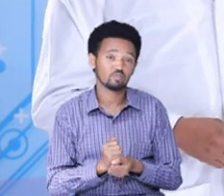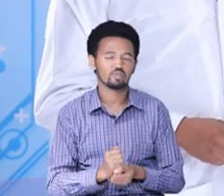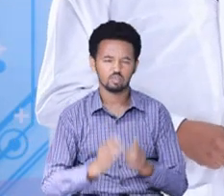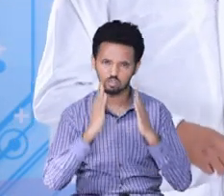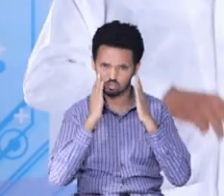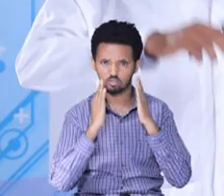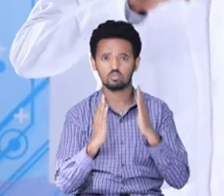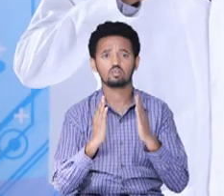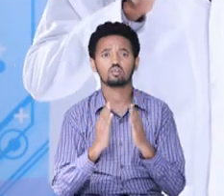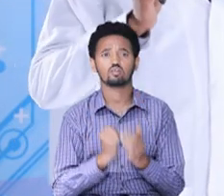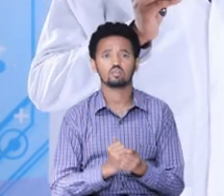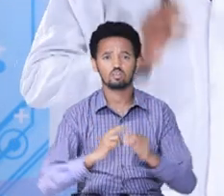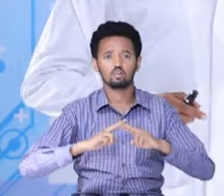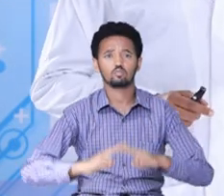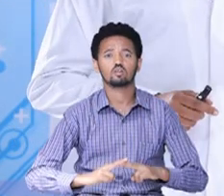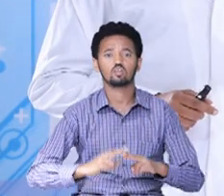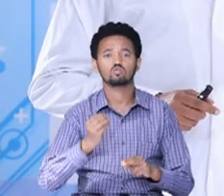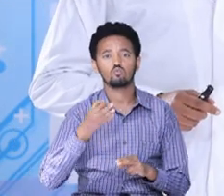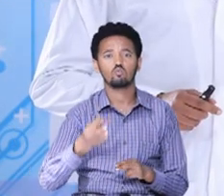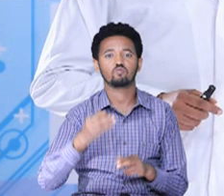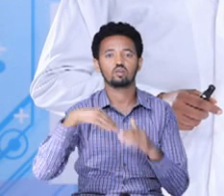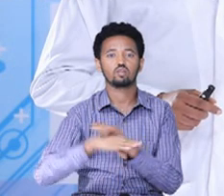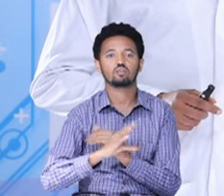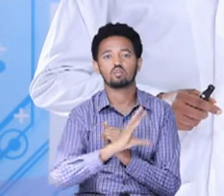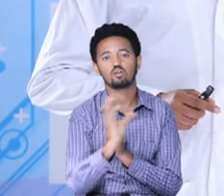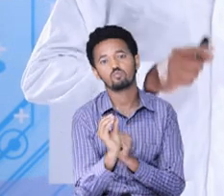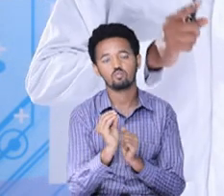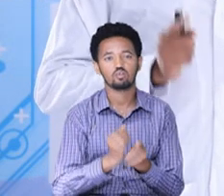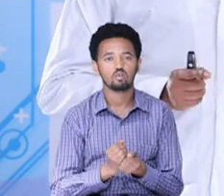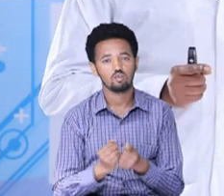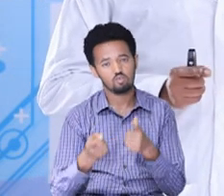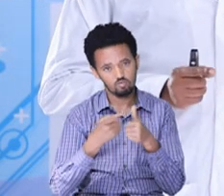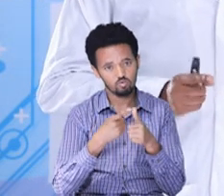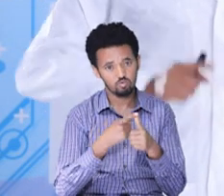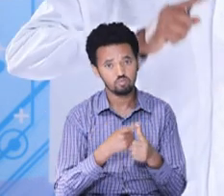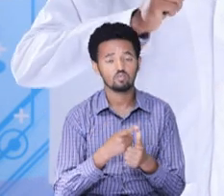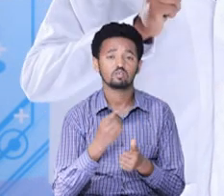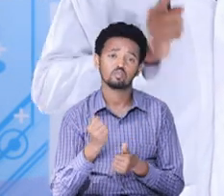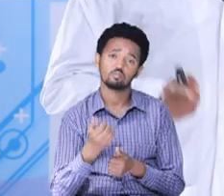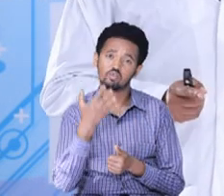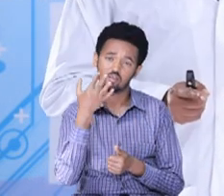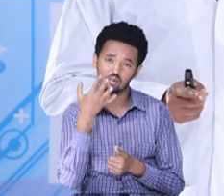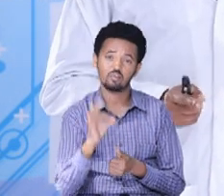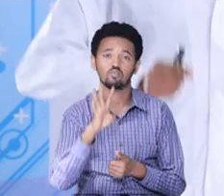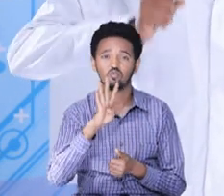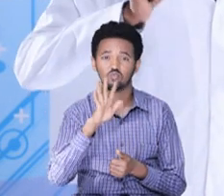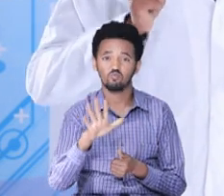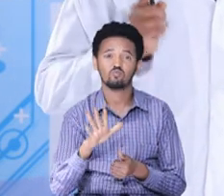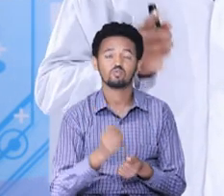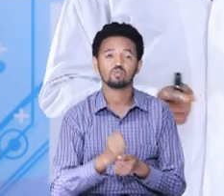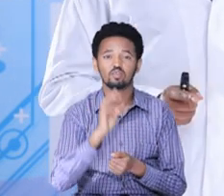seriously demanded the independence of Africa. For the first time in 1945